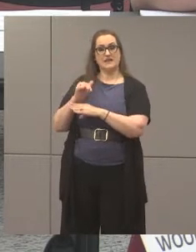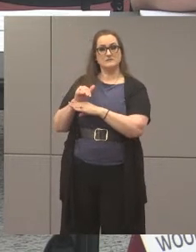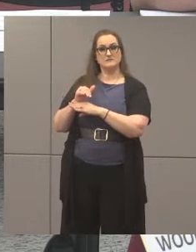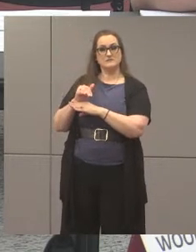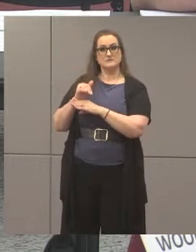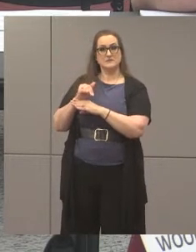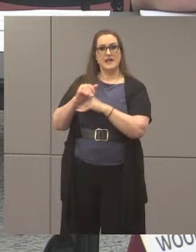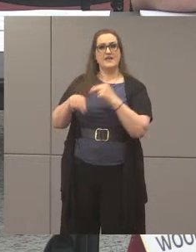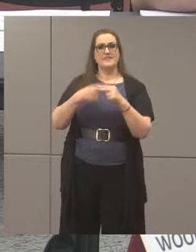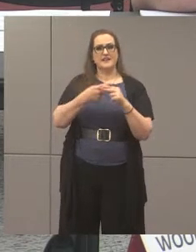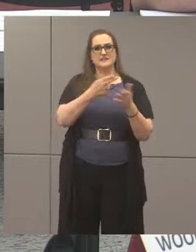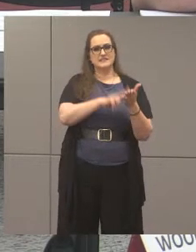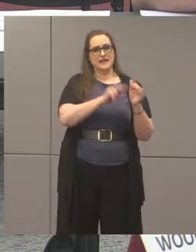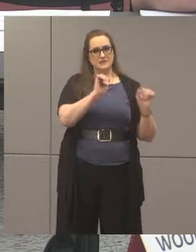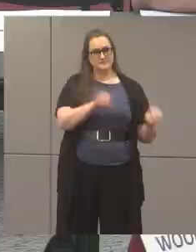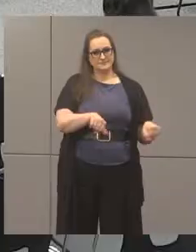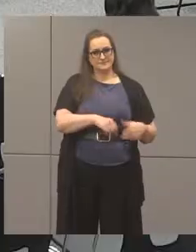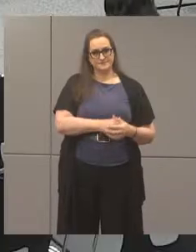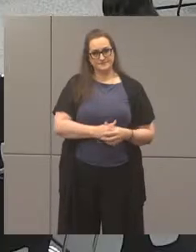then sign that contract.